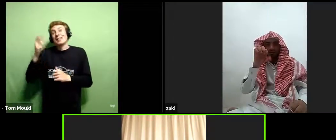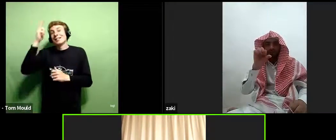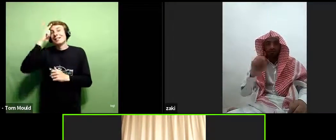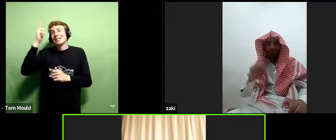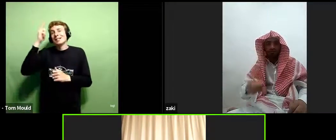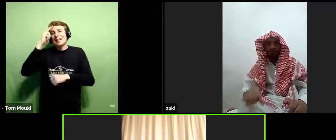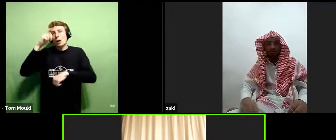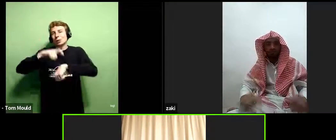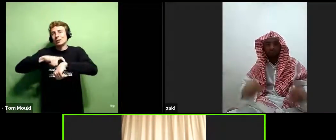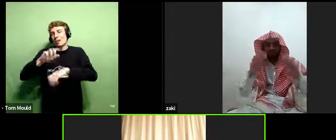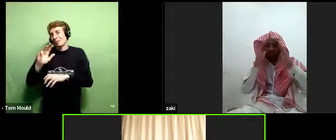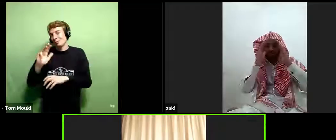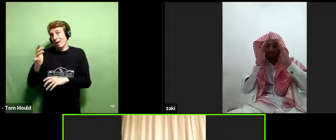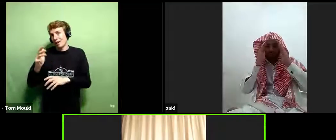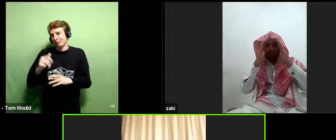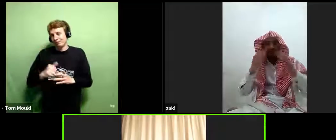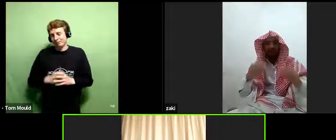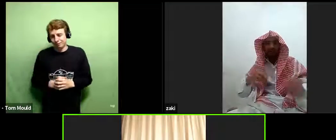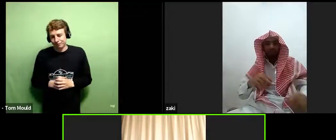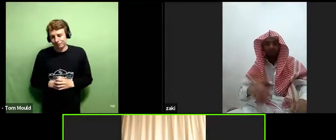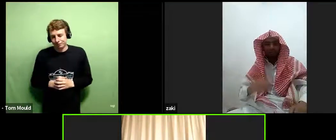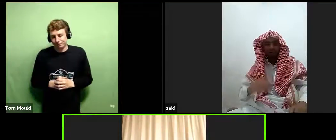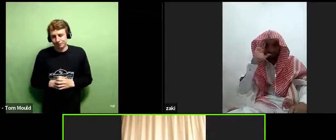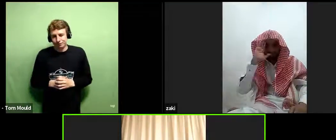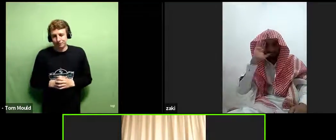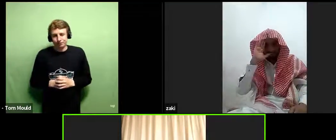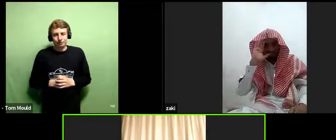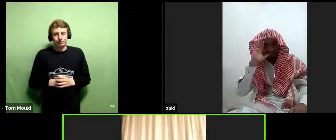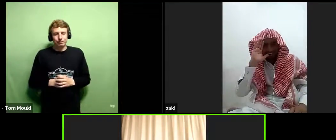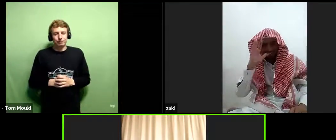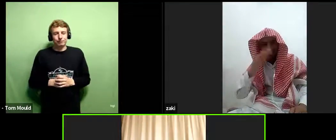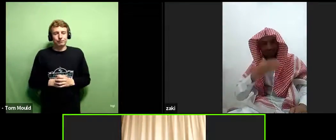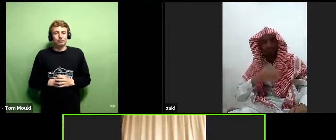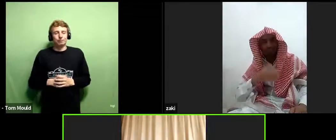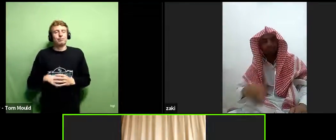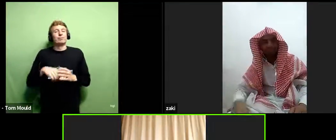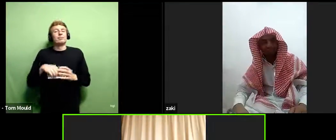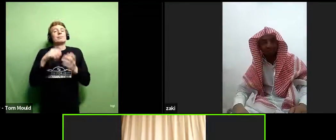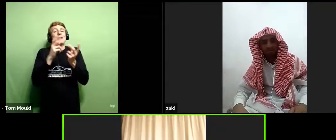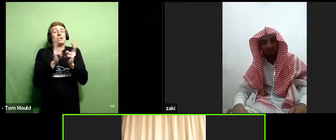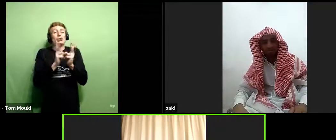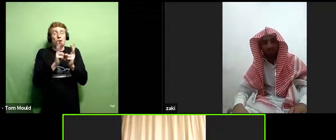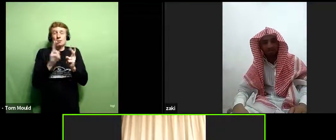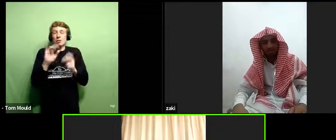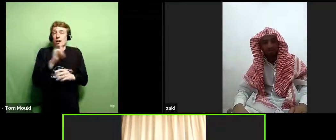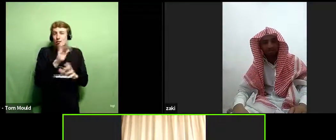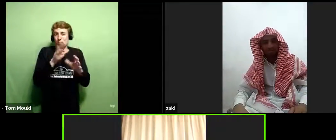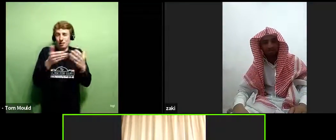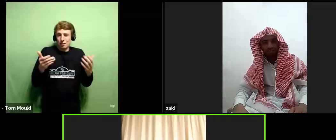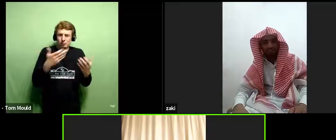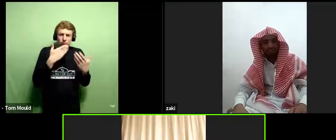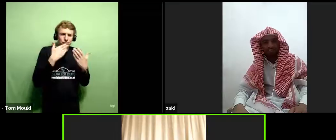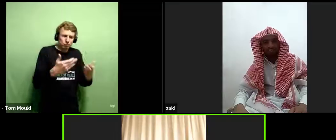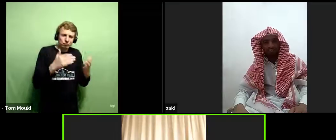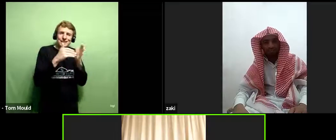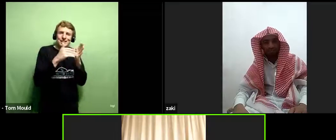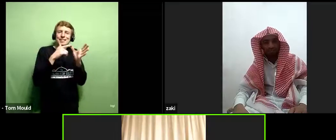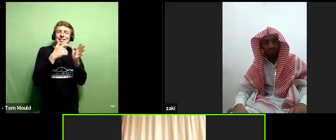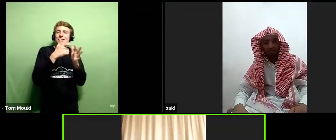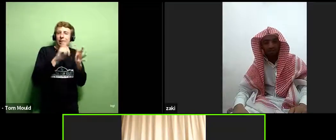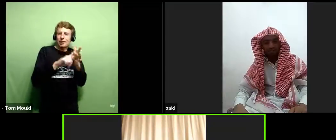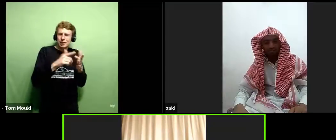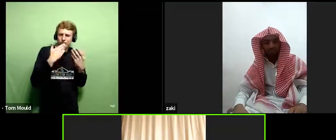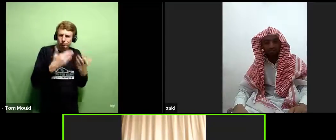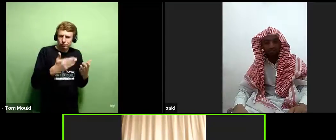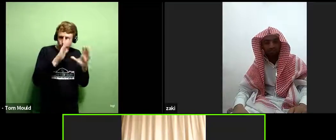Salam alaikum. Sheikh Zaki, shukran. Jazakallah khair. Tom, thank you. Sheikh Aqil, jazakallah khair.